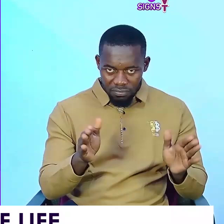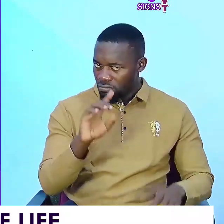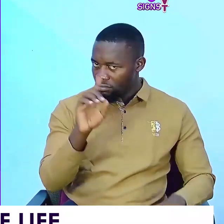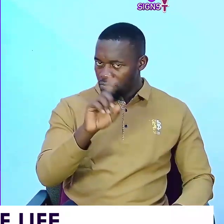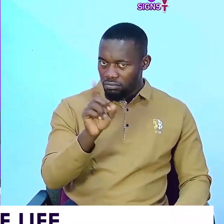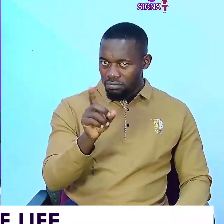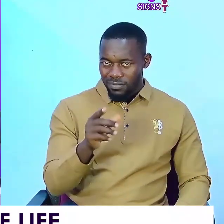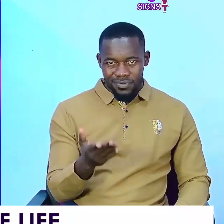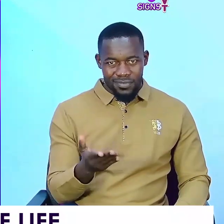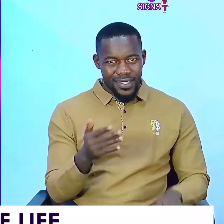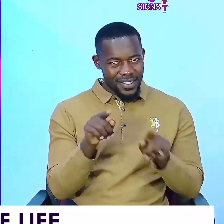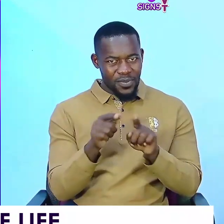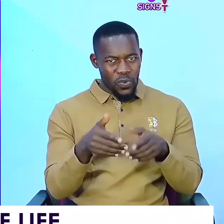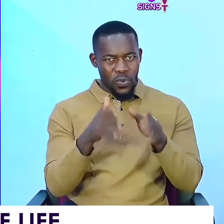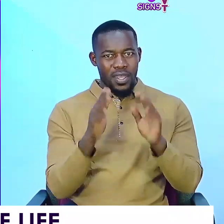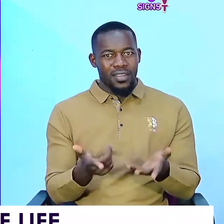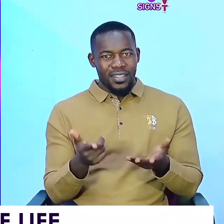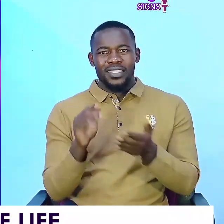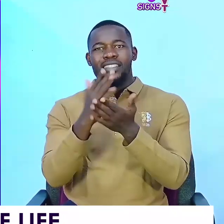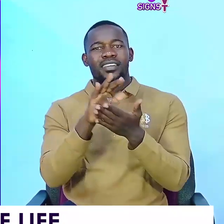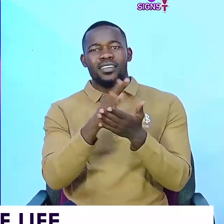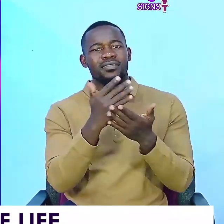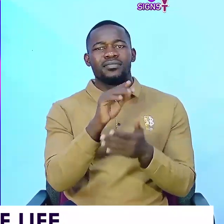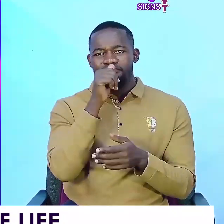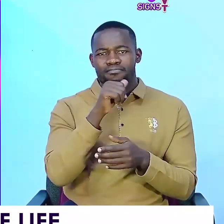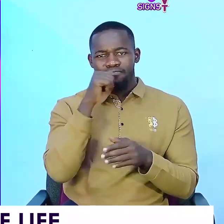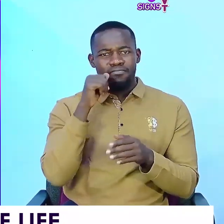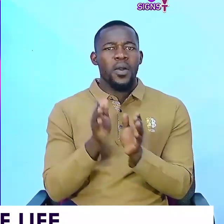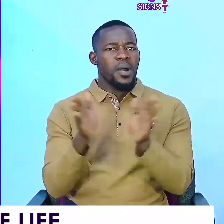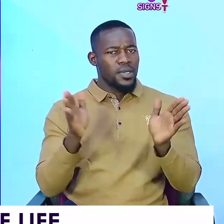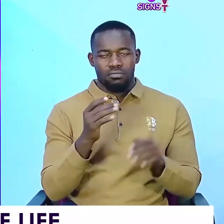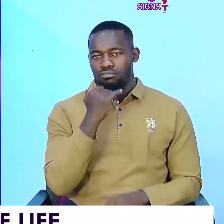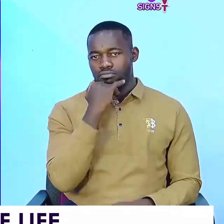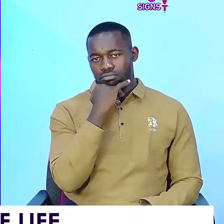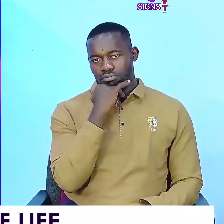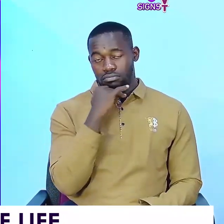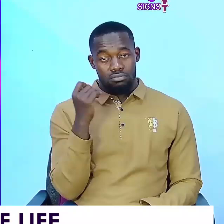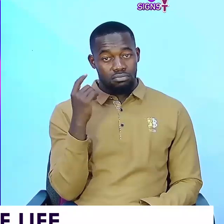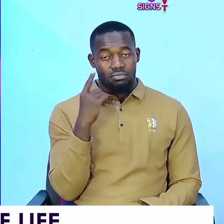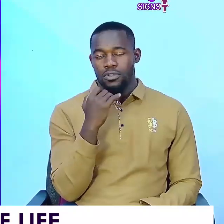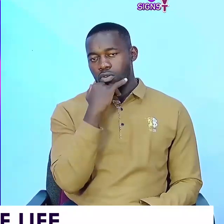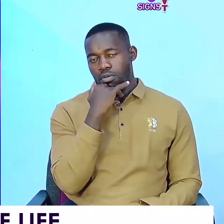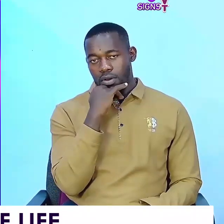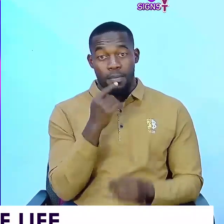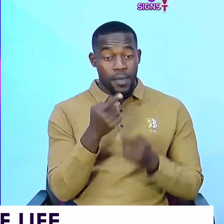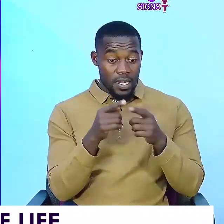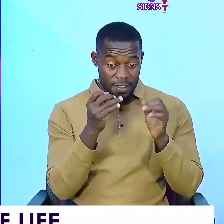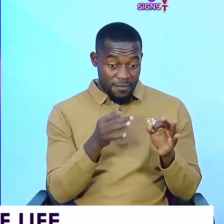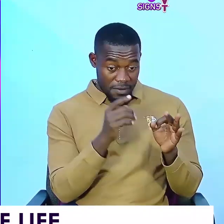can sieve it. You can sieve it if whatever information you're using is for the purpose of educating others and saving